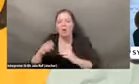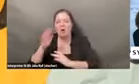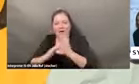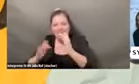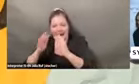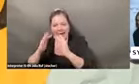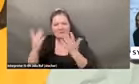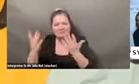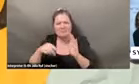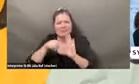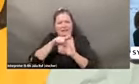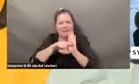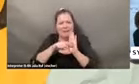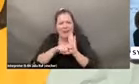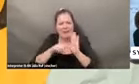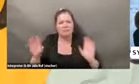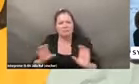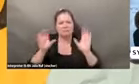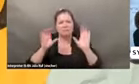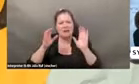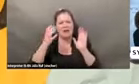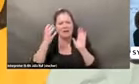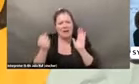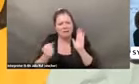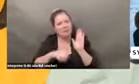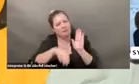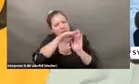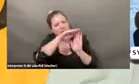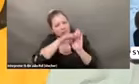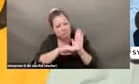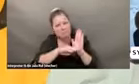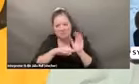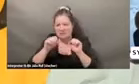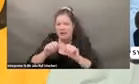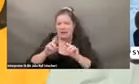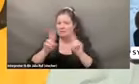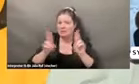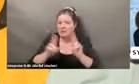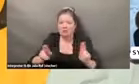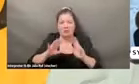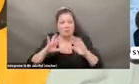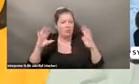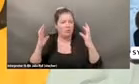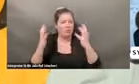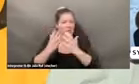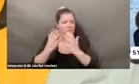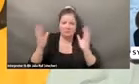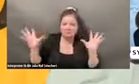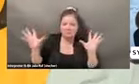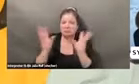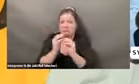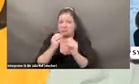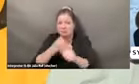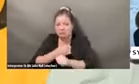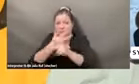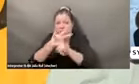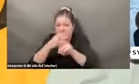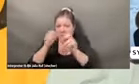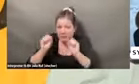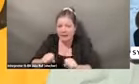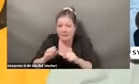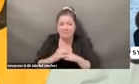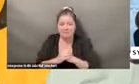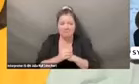And it is possible to do it in an international style. Sure. Yeah. Mm-hmm. Yeah, and I